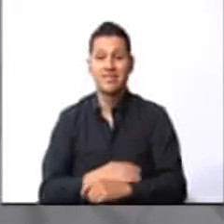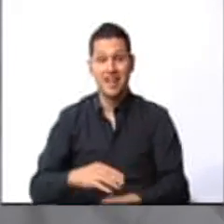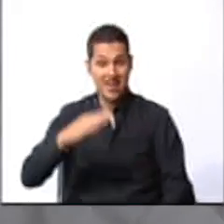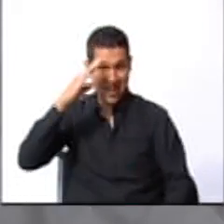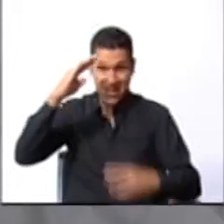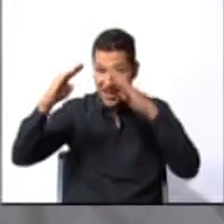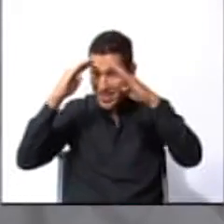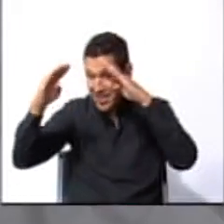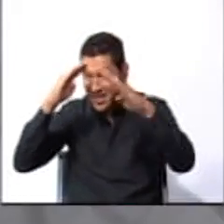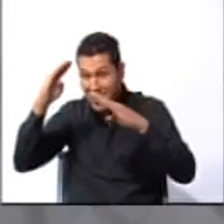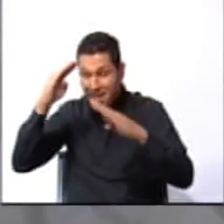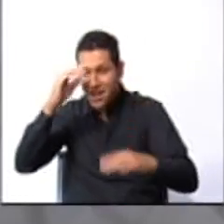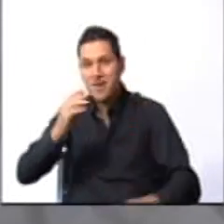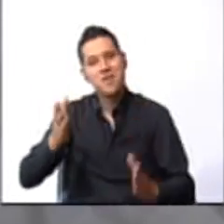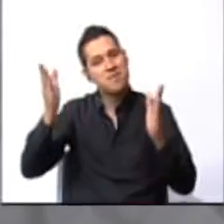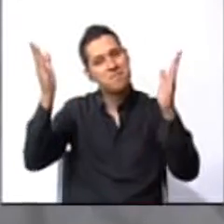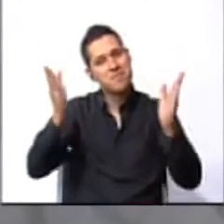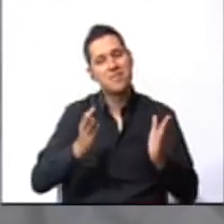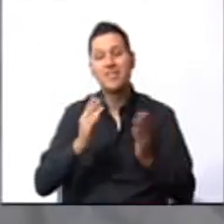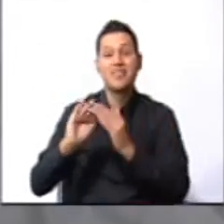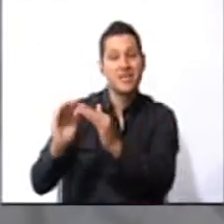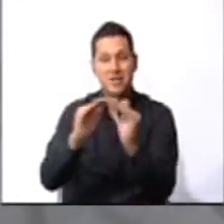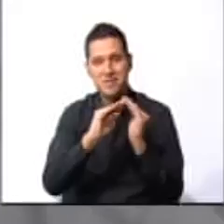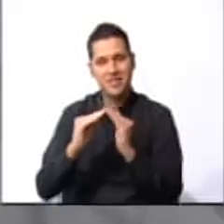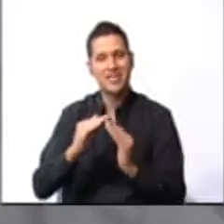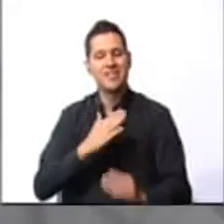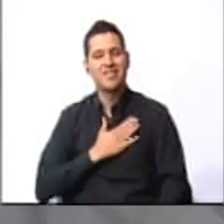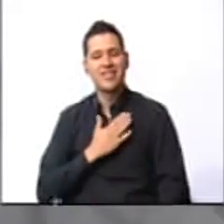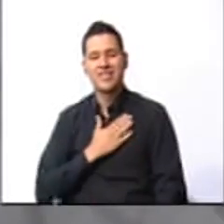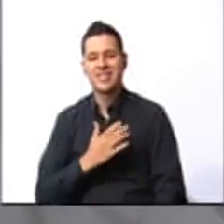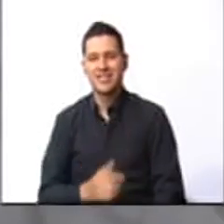Hello, welcome to my neighborhood.